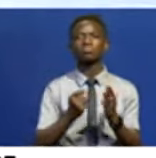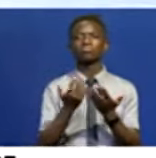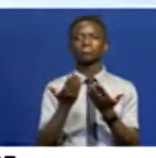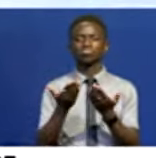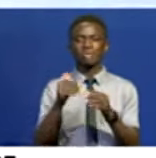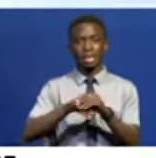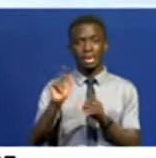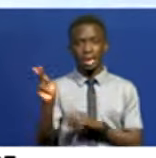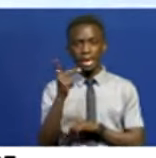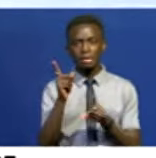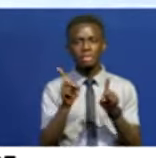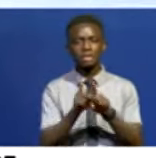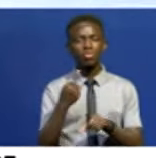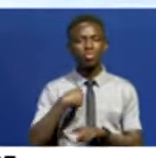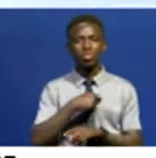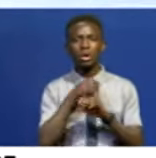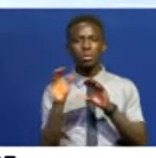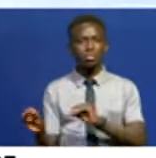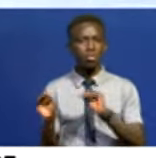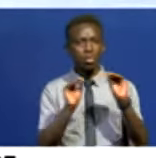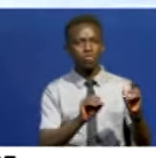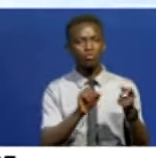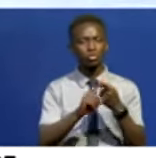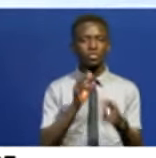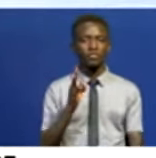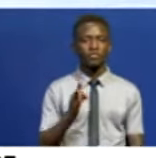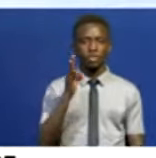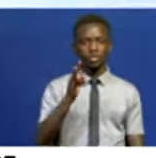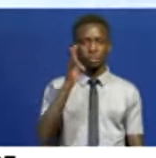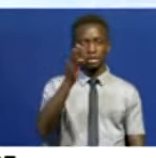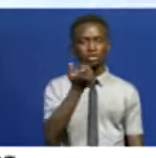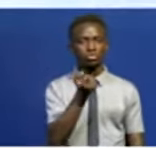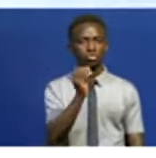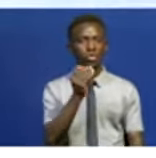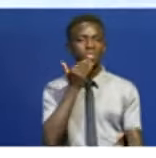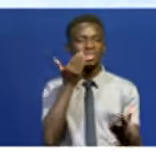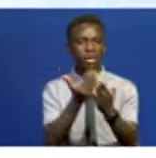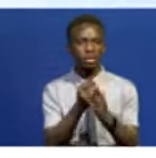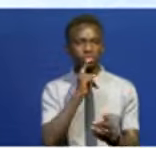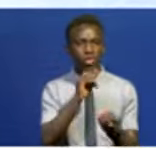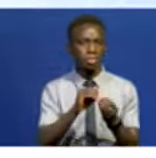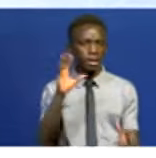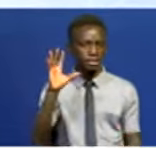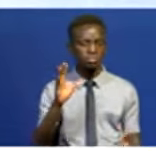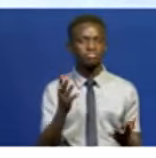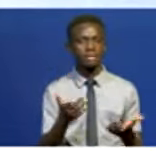we look into the future. So, asanteni sana. Let me